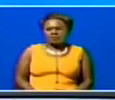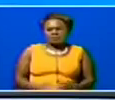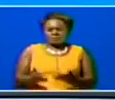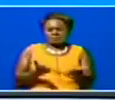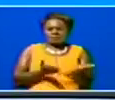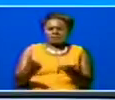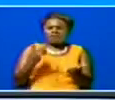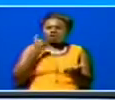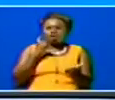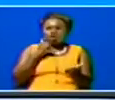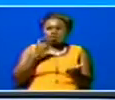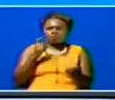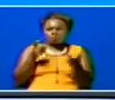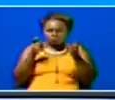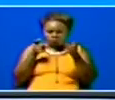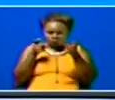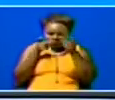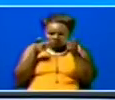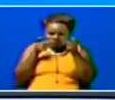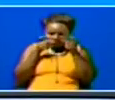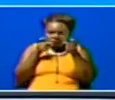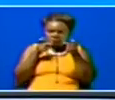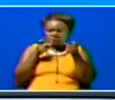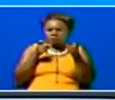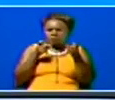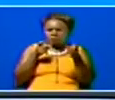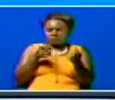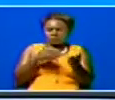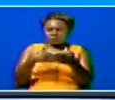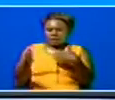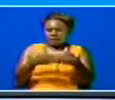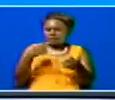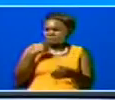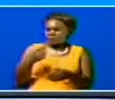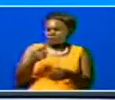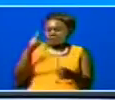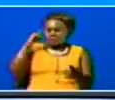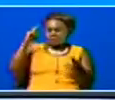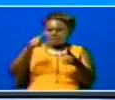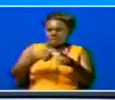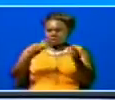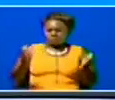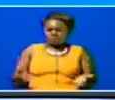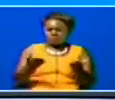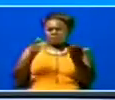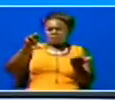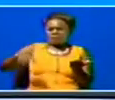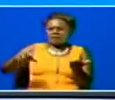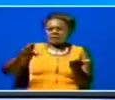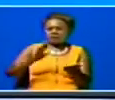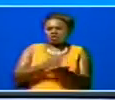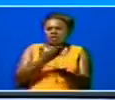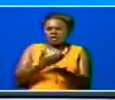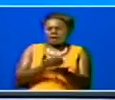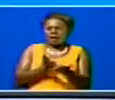Services provider Tusker Mattresses has sent out the clearest signal yet that it intends to enhance its market share and a